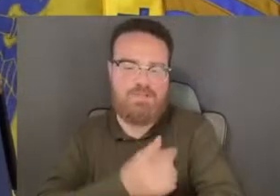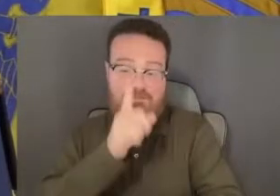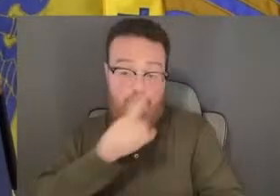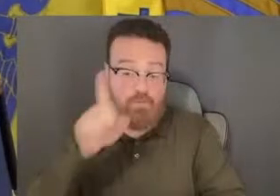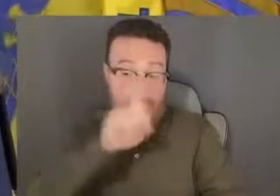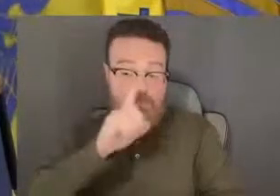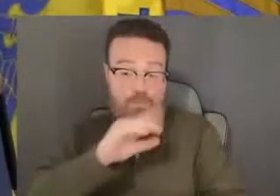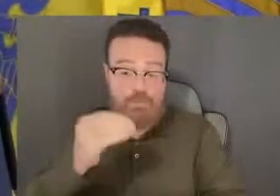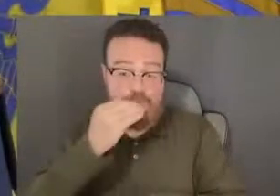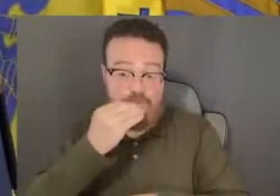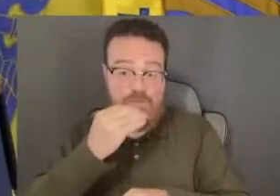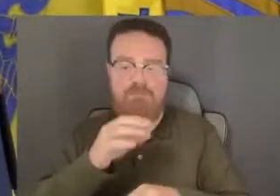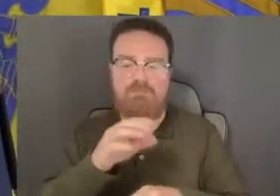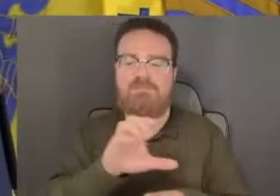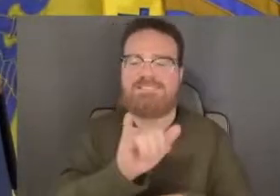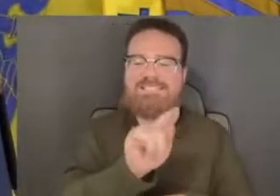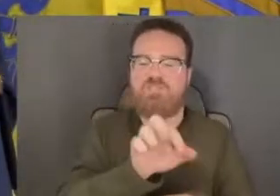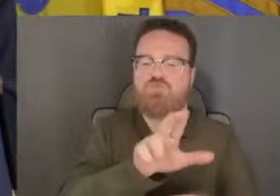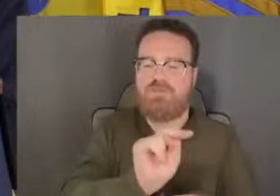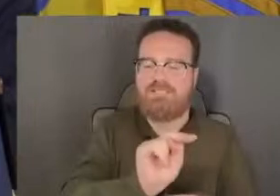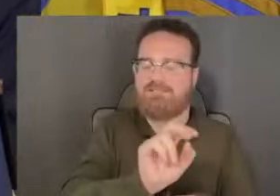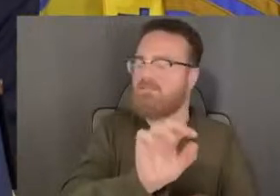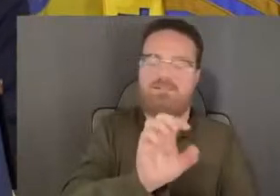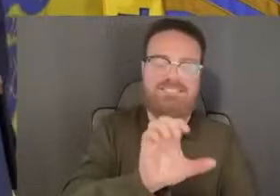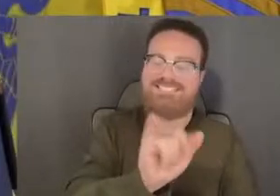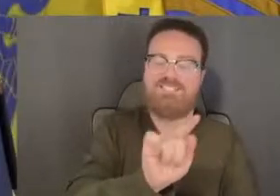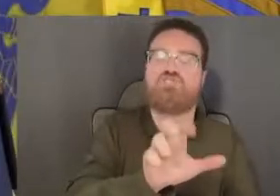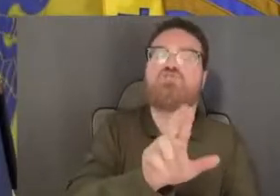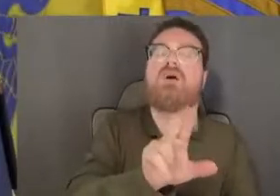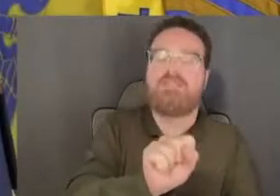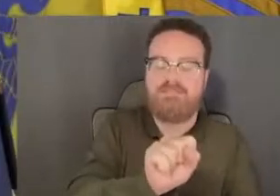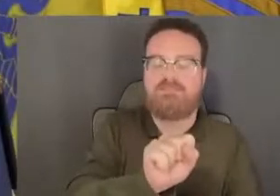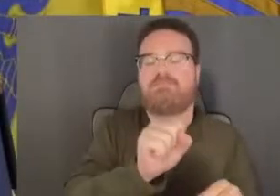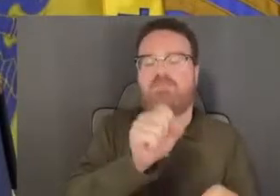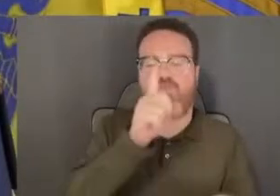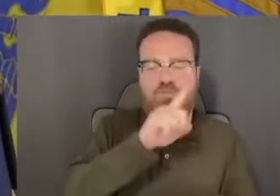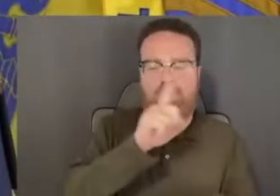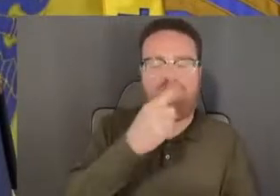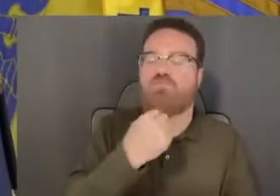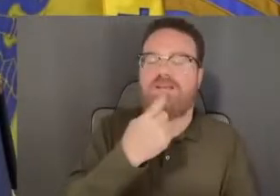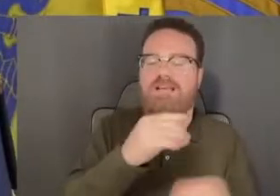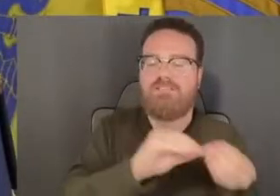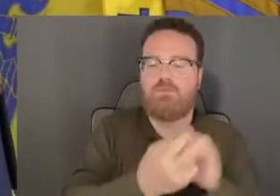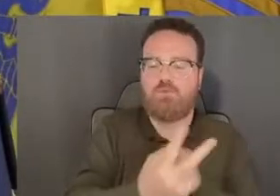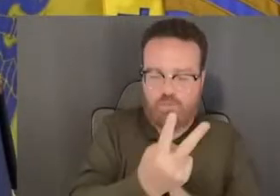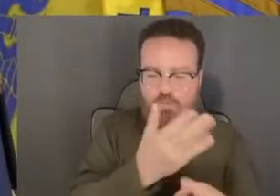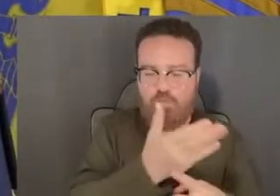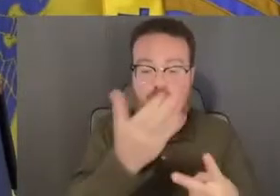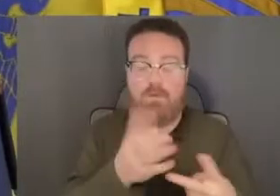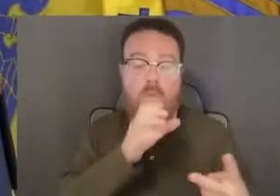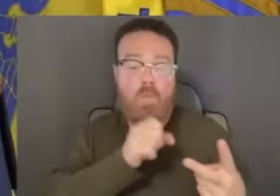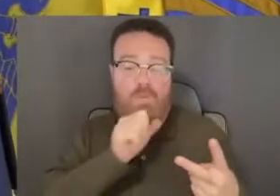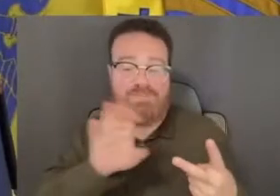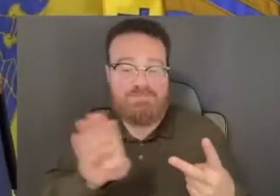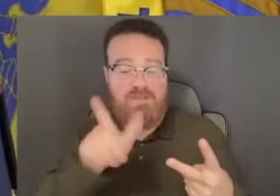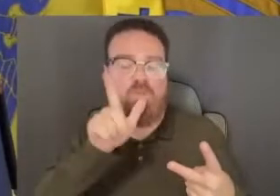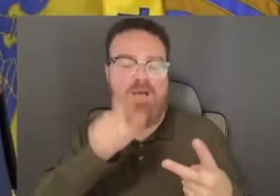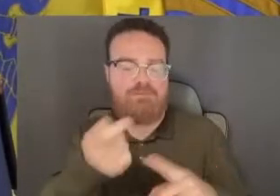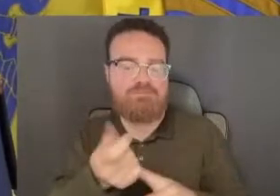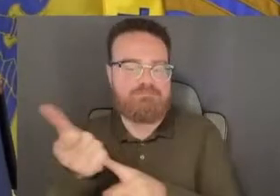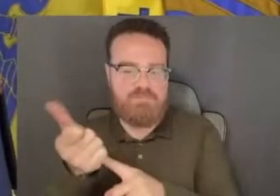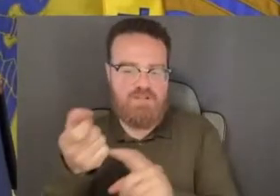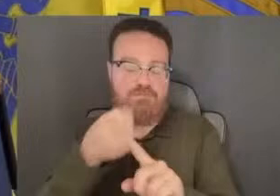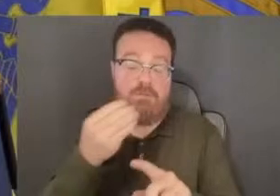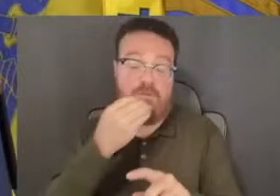number 2 and orange B, within the coming weeks. Number three, taking steps to eliminate the remaining